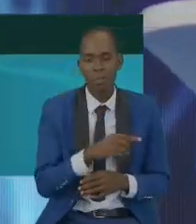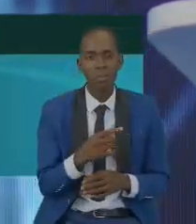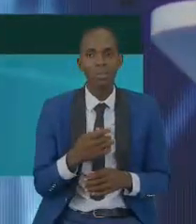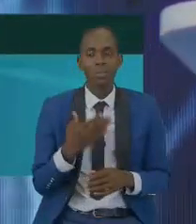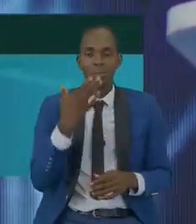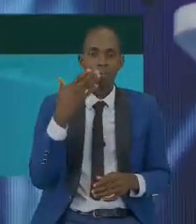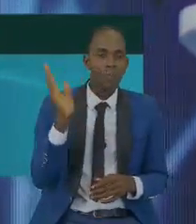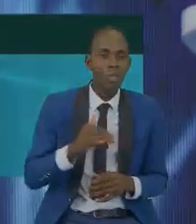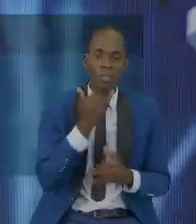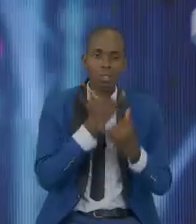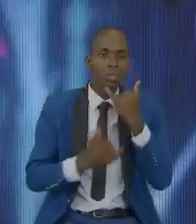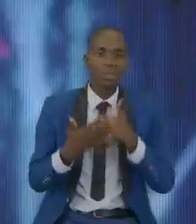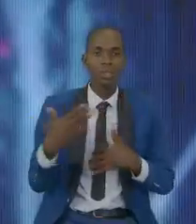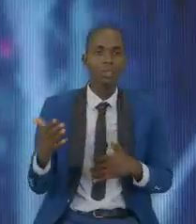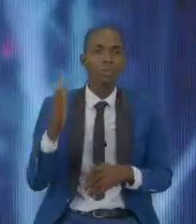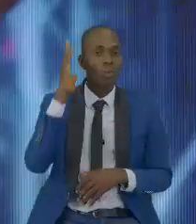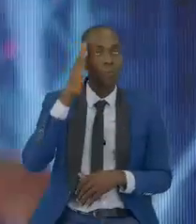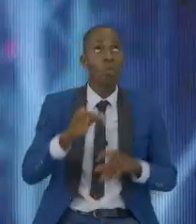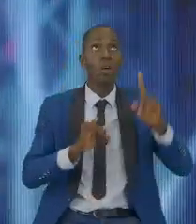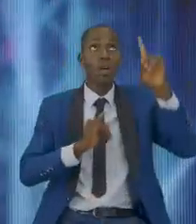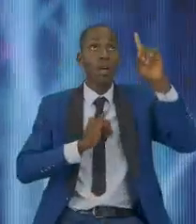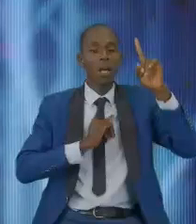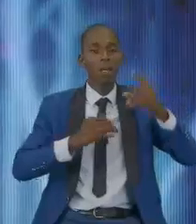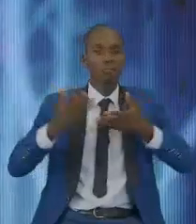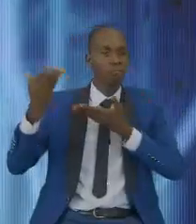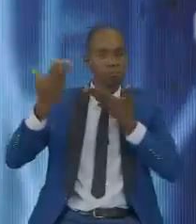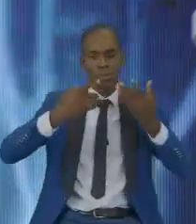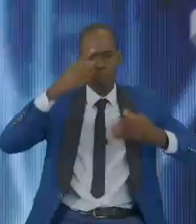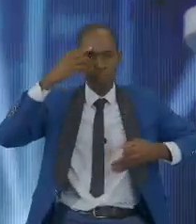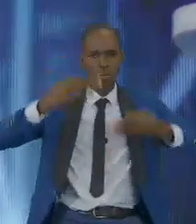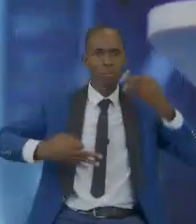I execute judgment. I am